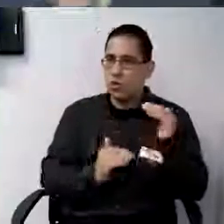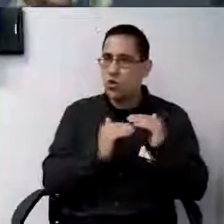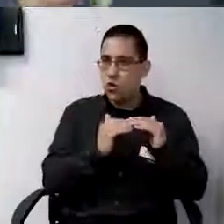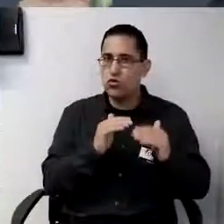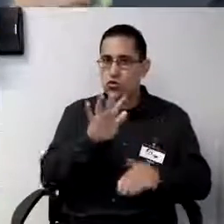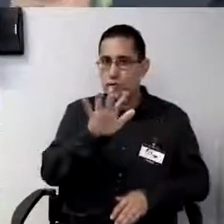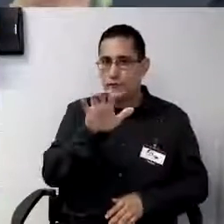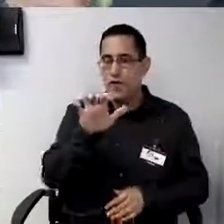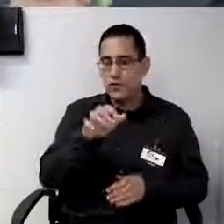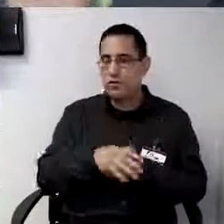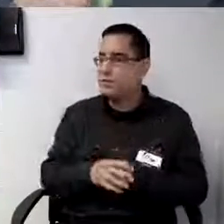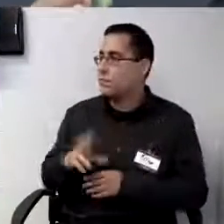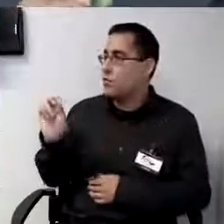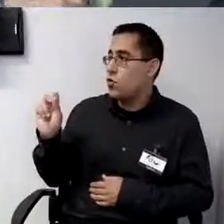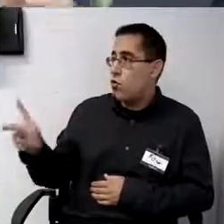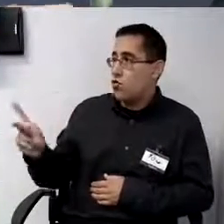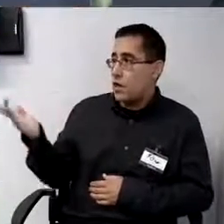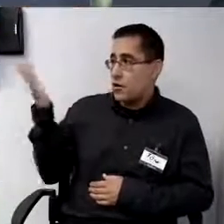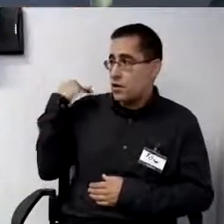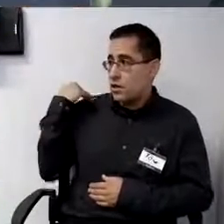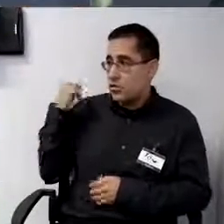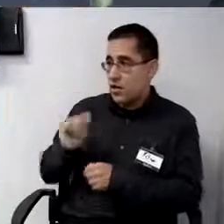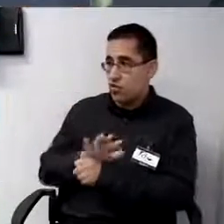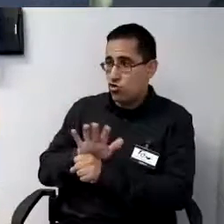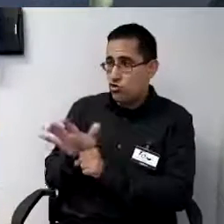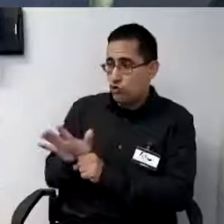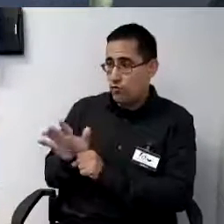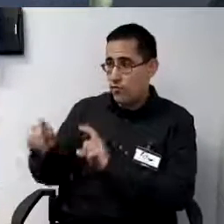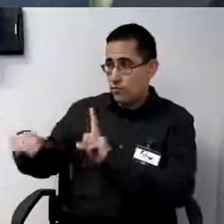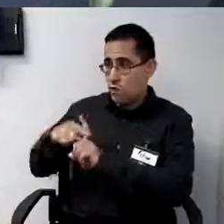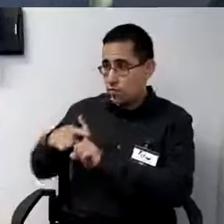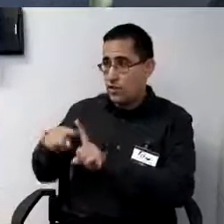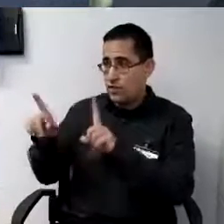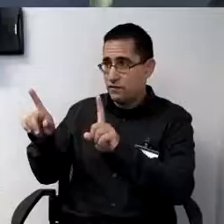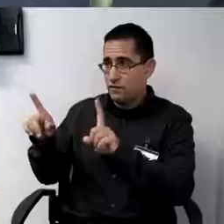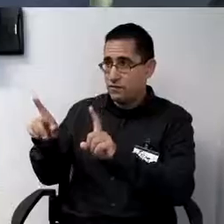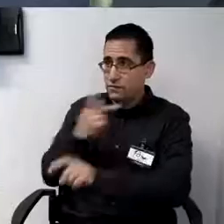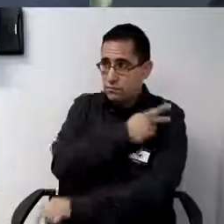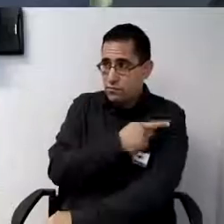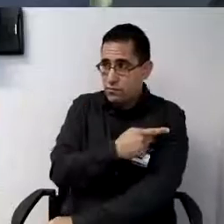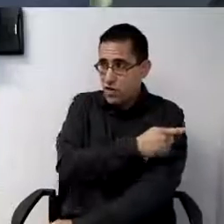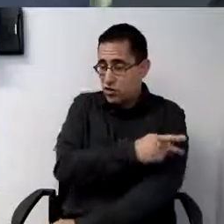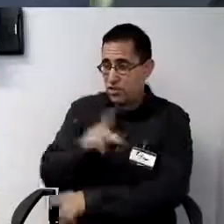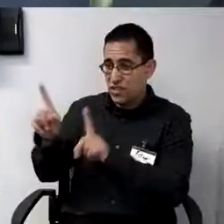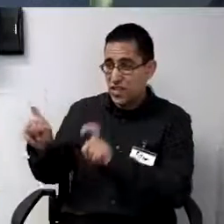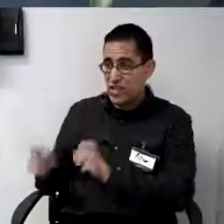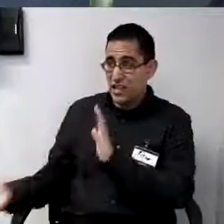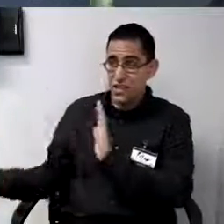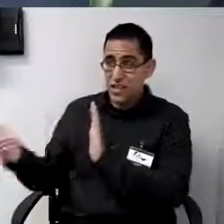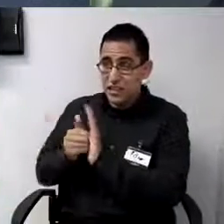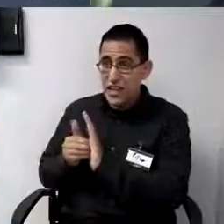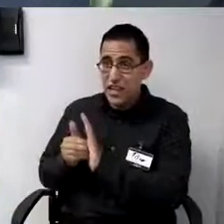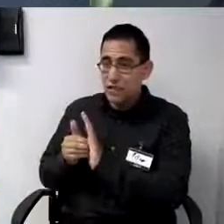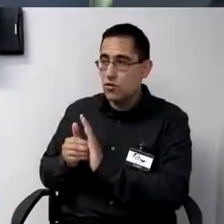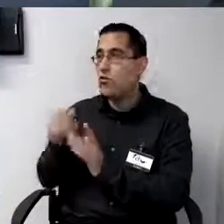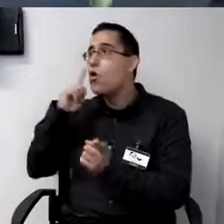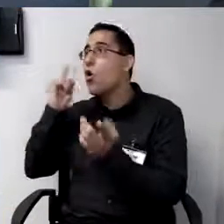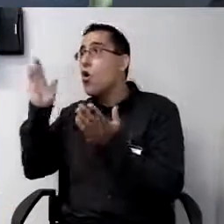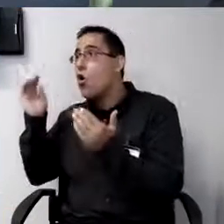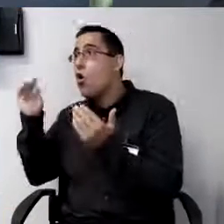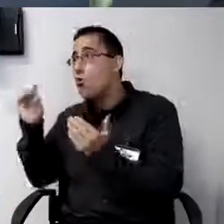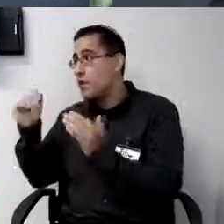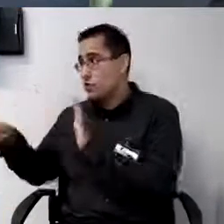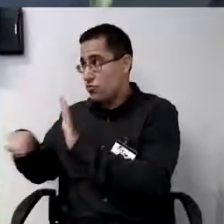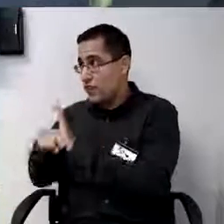Okay, so are these past COVID positive patients testing again to get a negative test versus new symptomatic